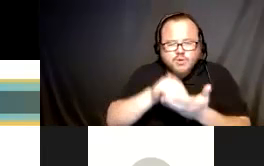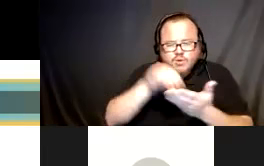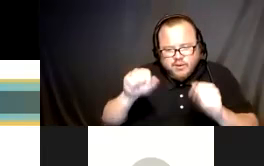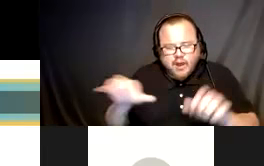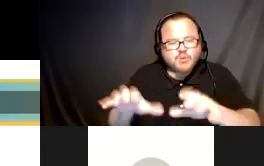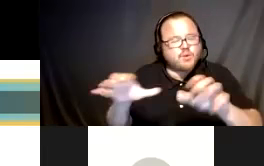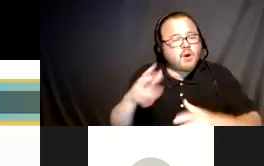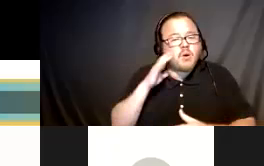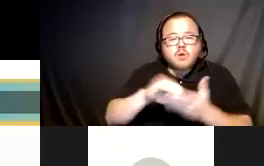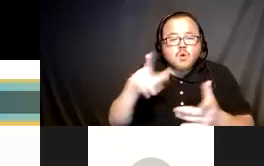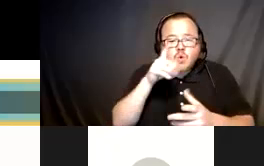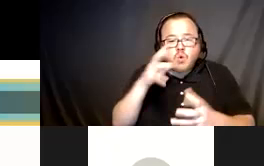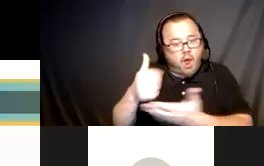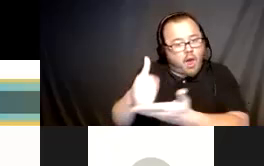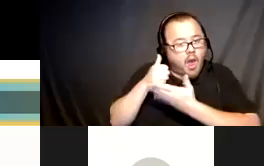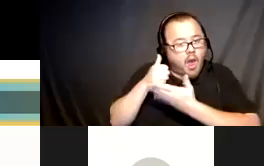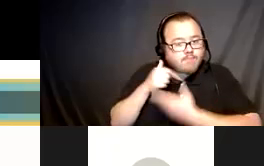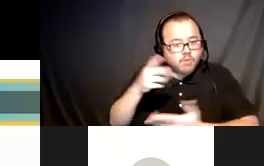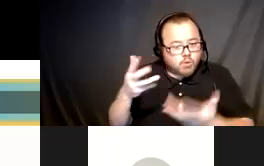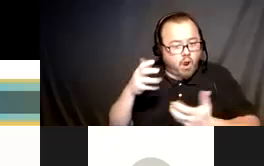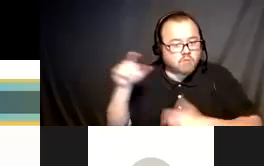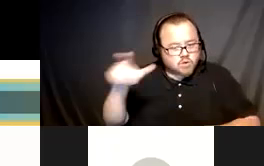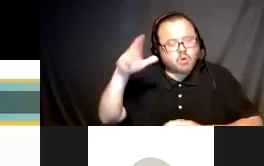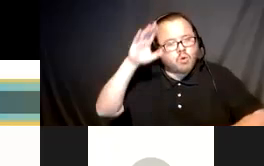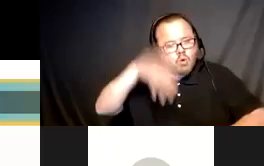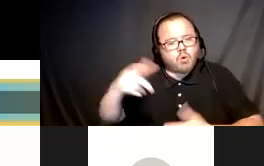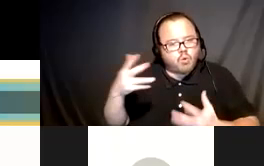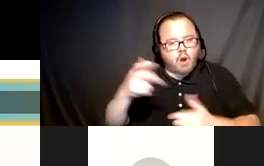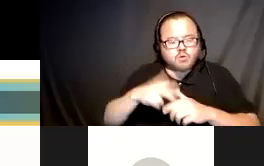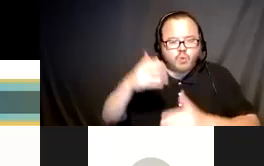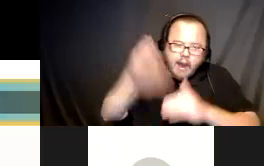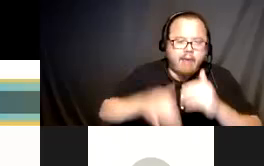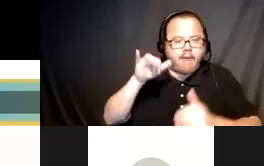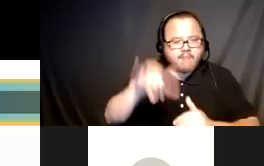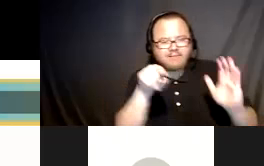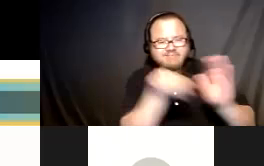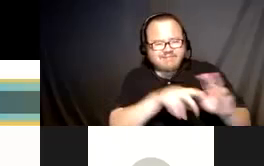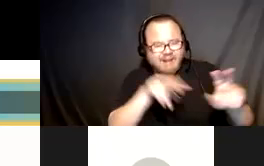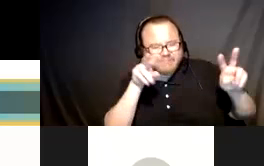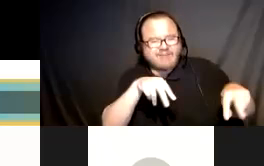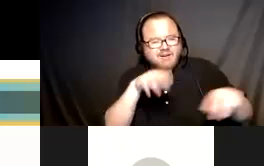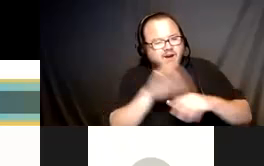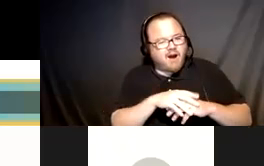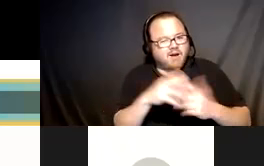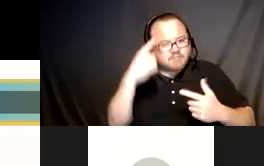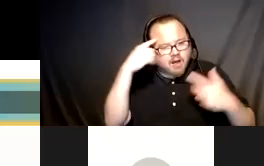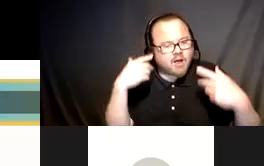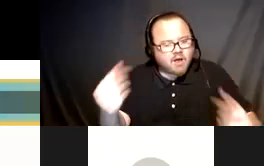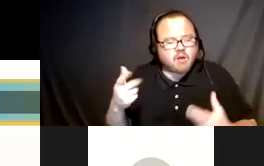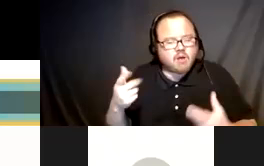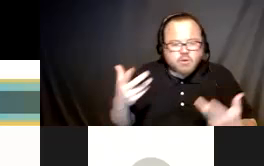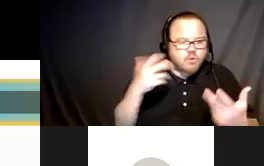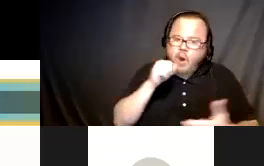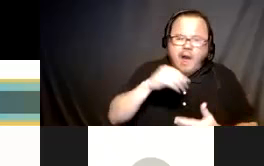way, because the kids that want to help out, they just know that they want to end the stigma, they want to be able to help, but they don't really know, have